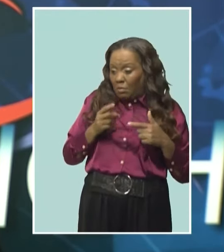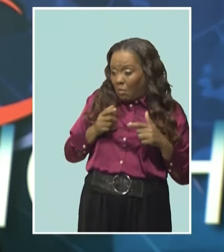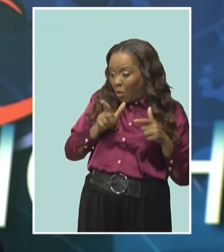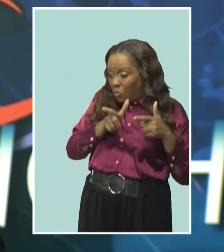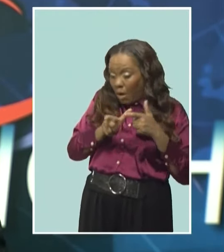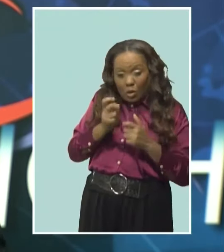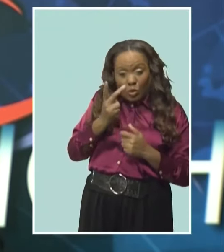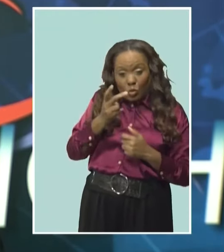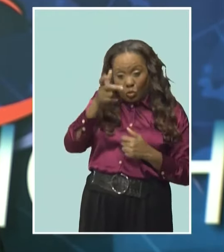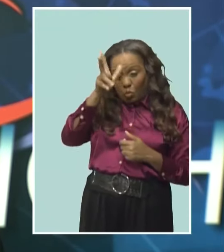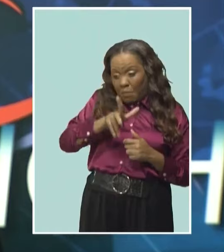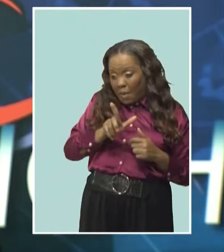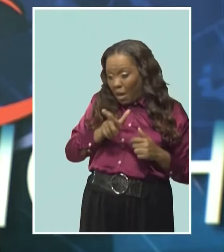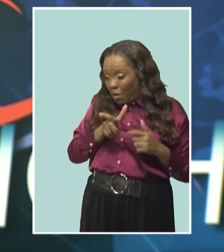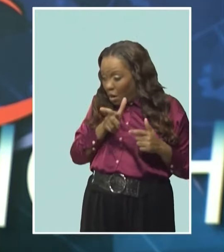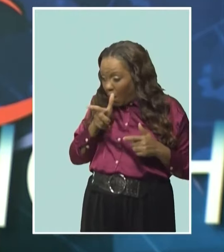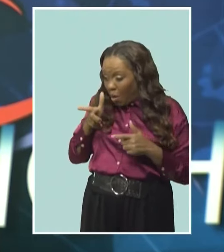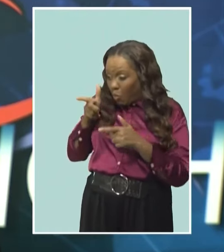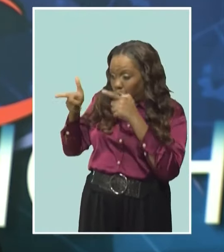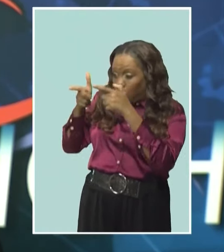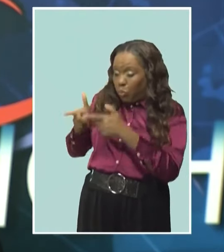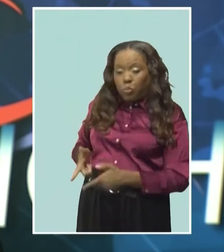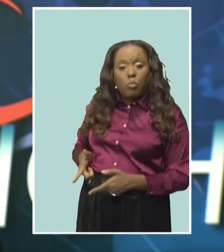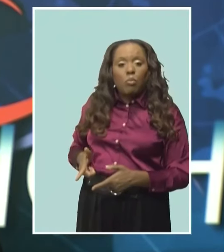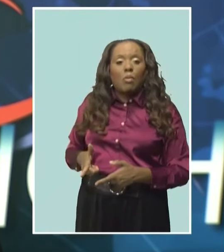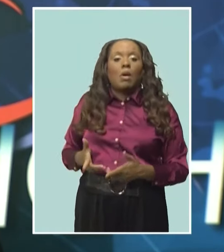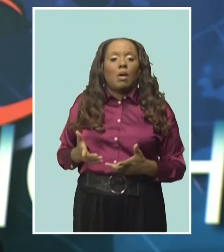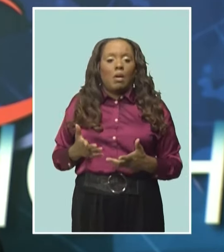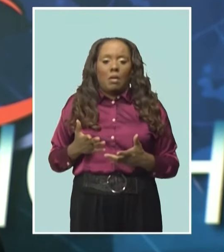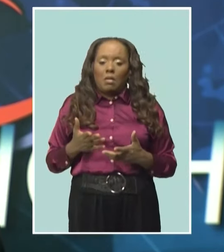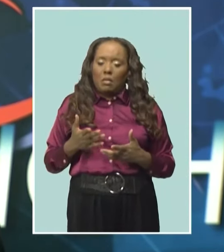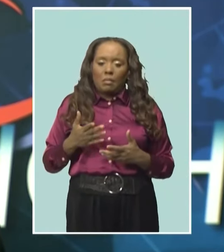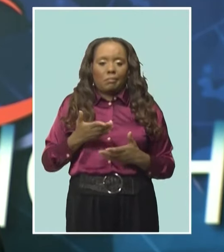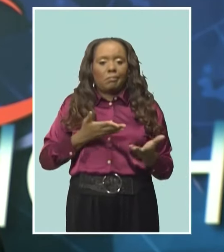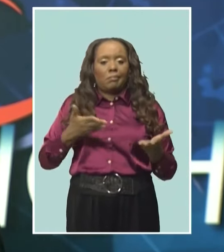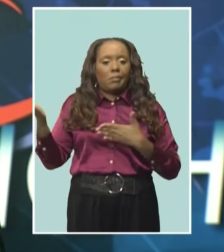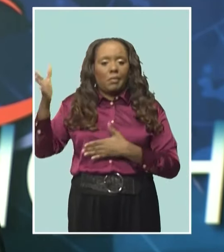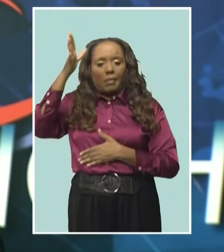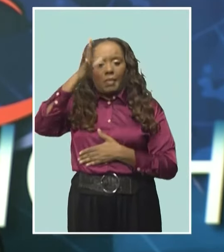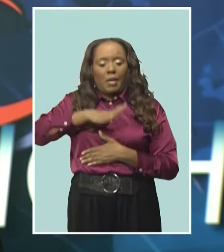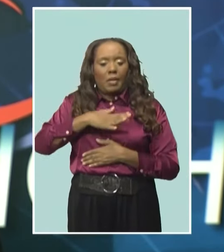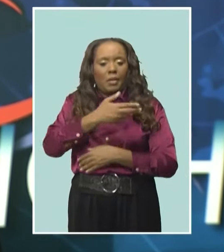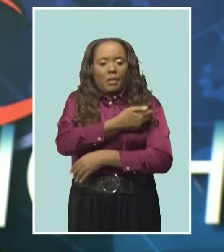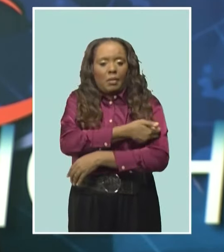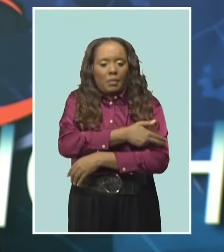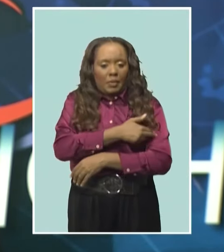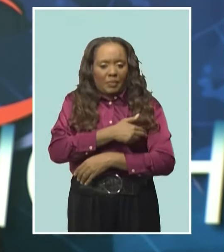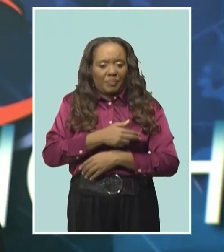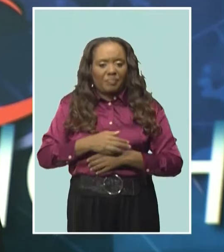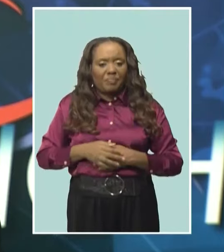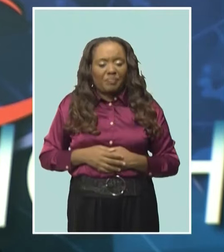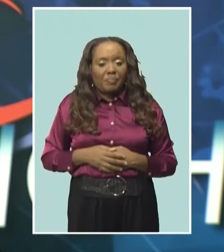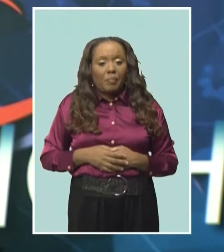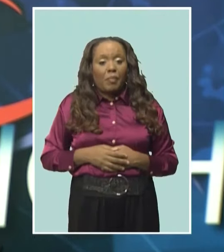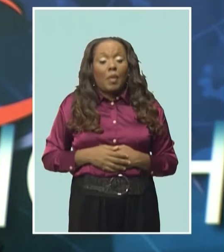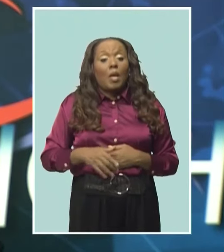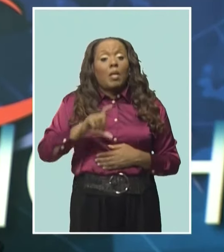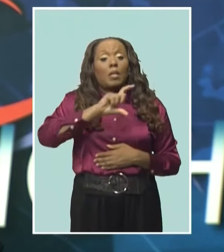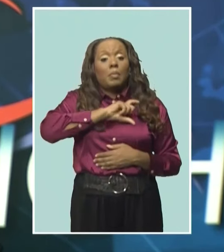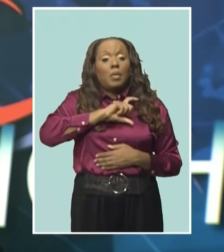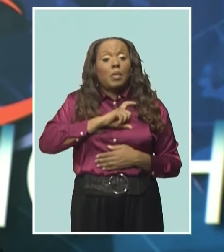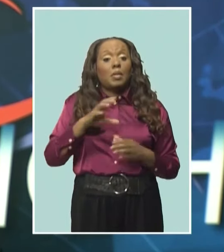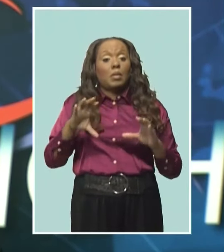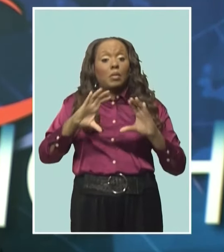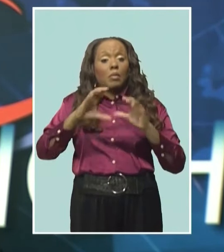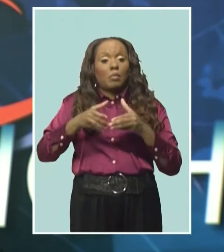by ambulance. Police investigations are continuing. The police predial larceny squad is taking